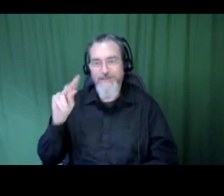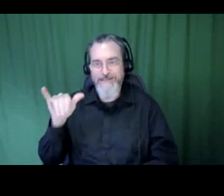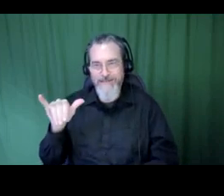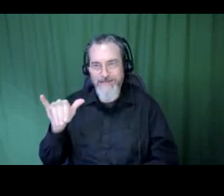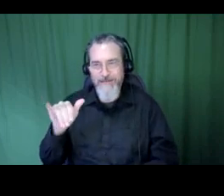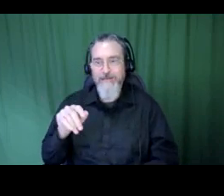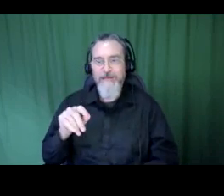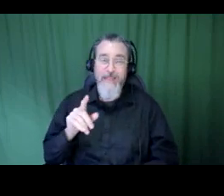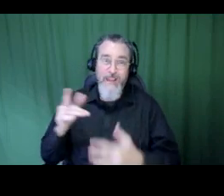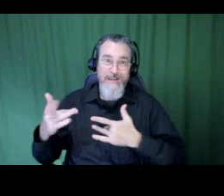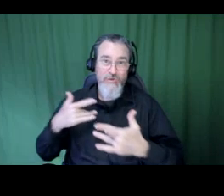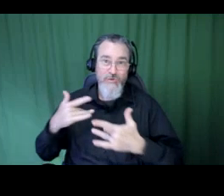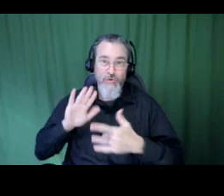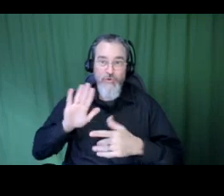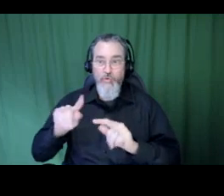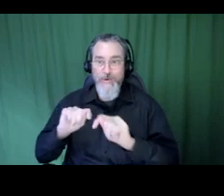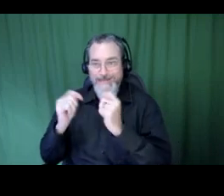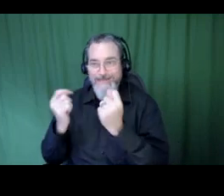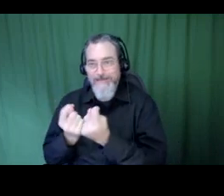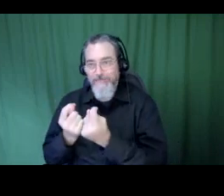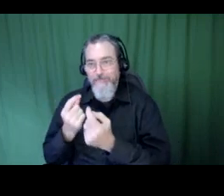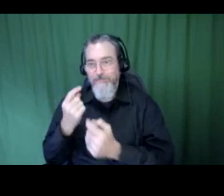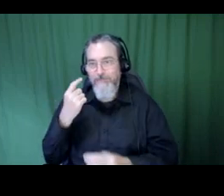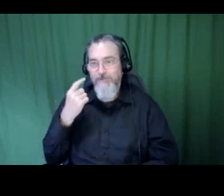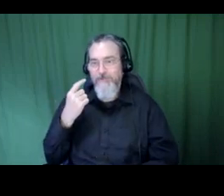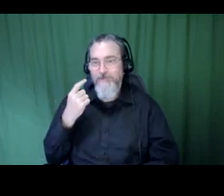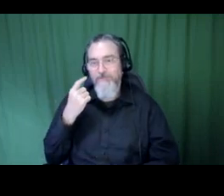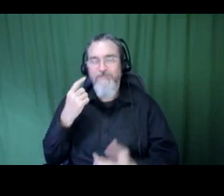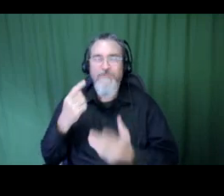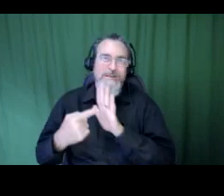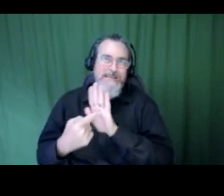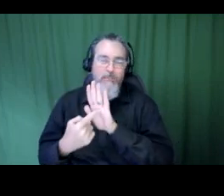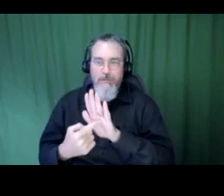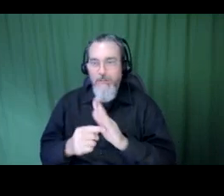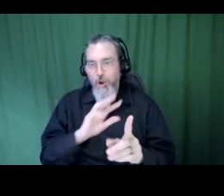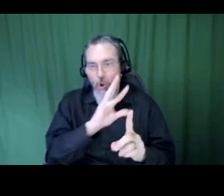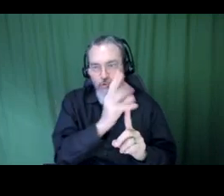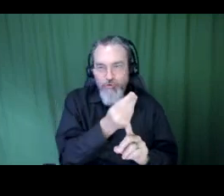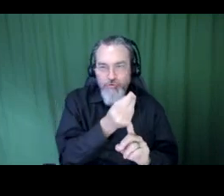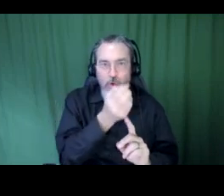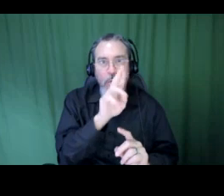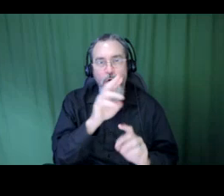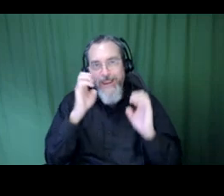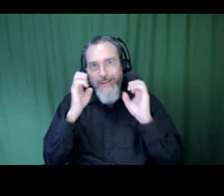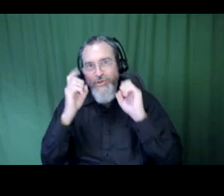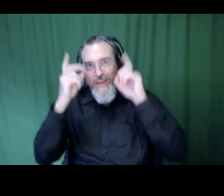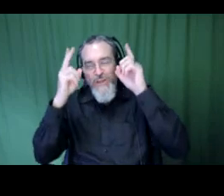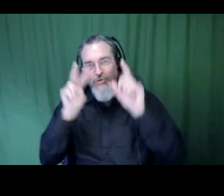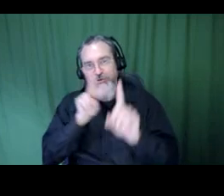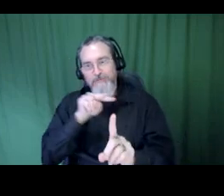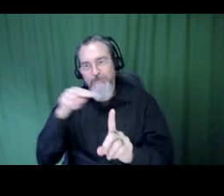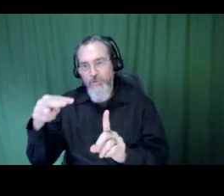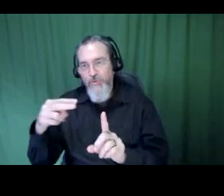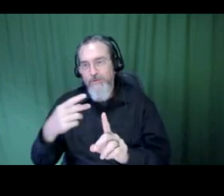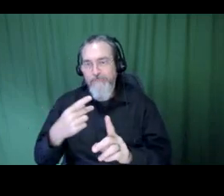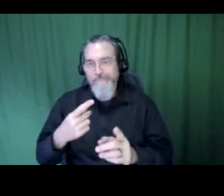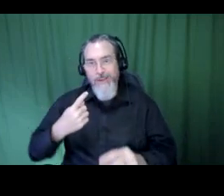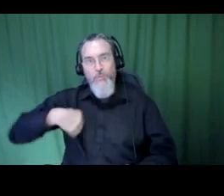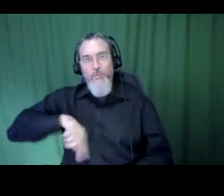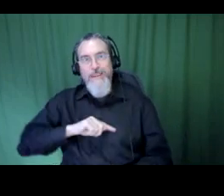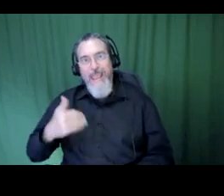climate-ready workforce effort? E.g., a cultural or educational lens we may have at NOAA about quote-unquote climate